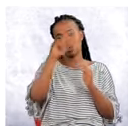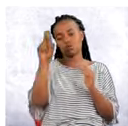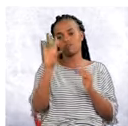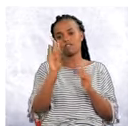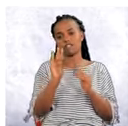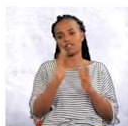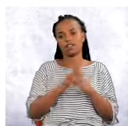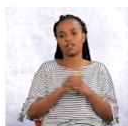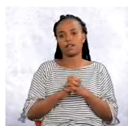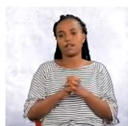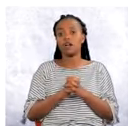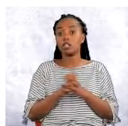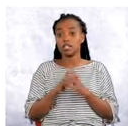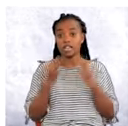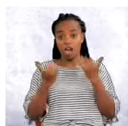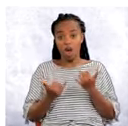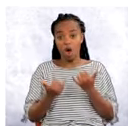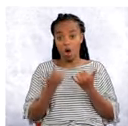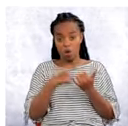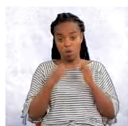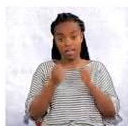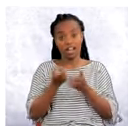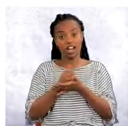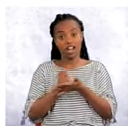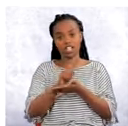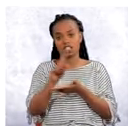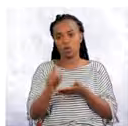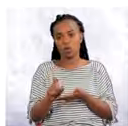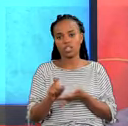7. So now we can write the equation.